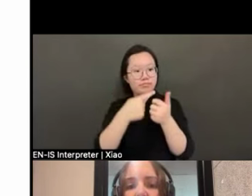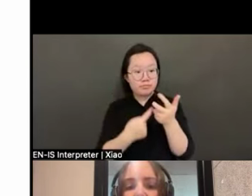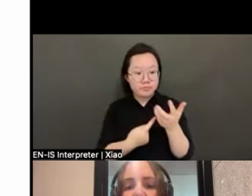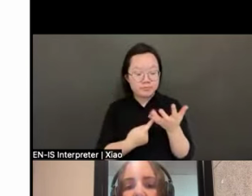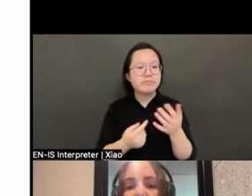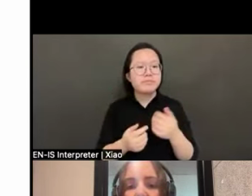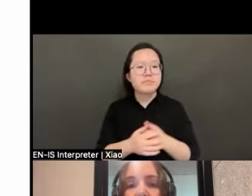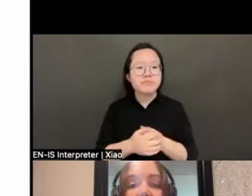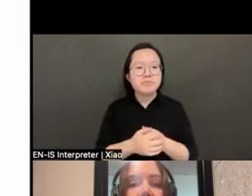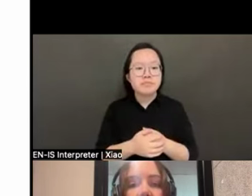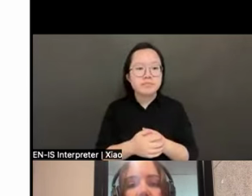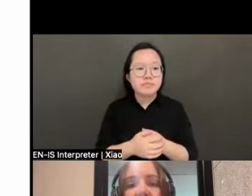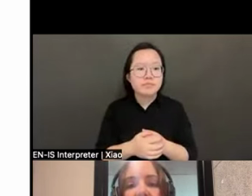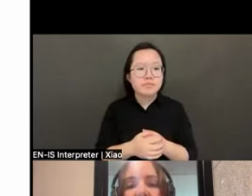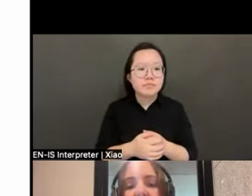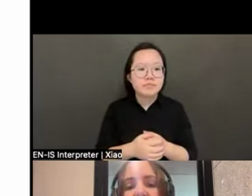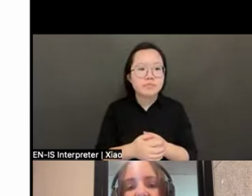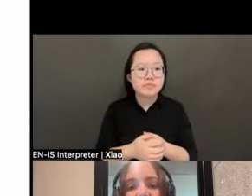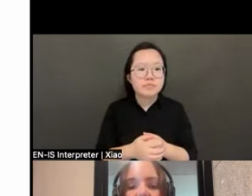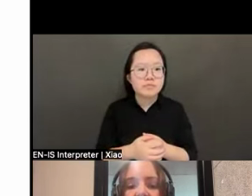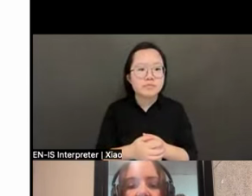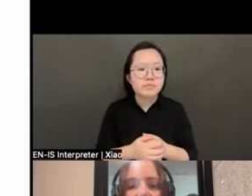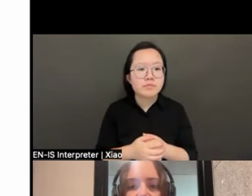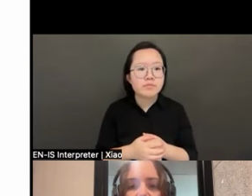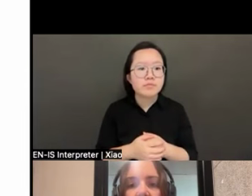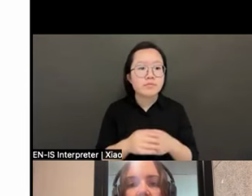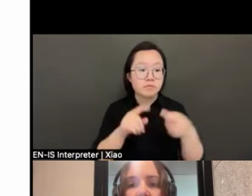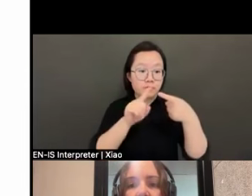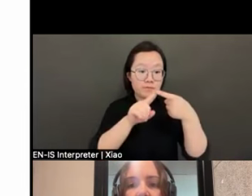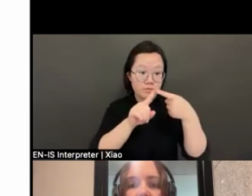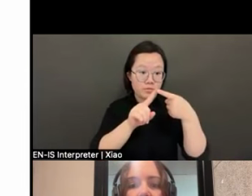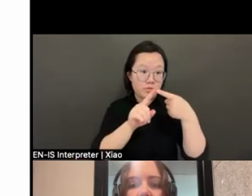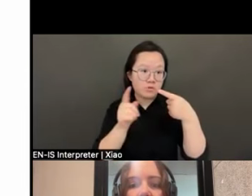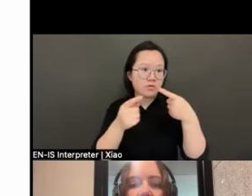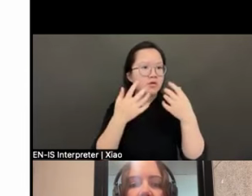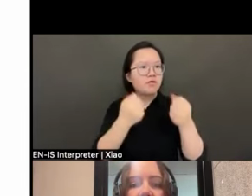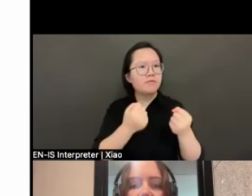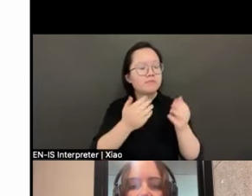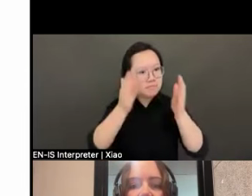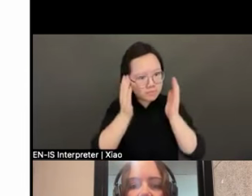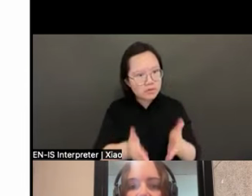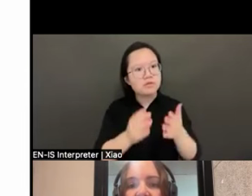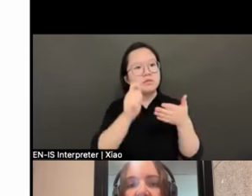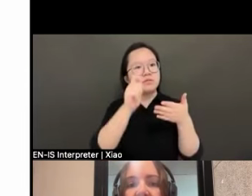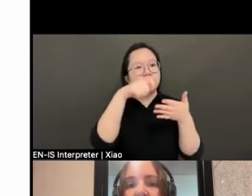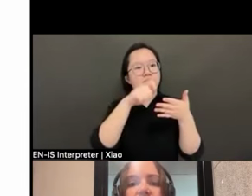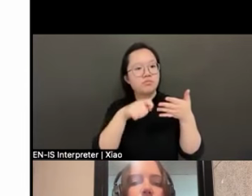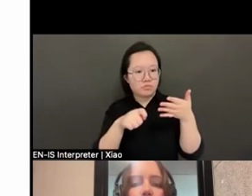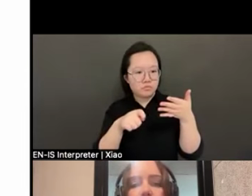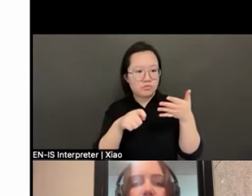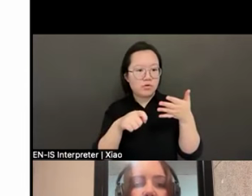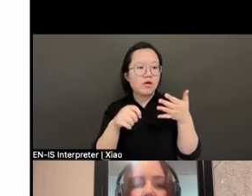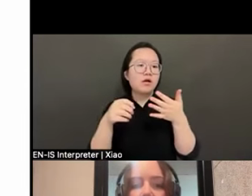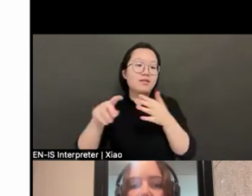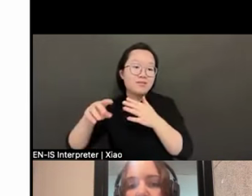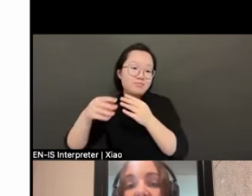to meet the hard and soft eligibility criteria. So for the hard eligibility criteria, so this is what